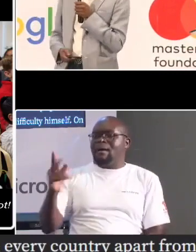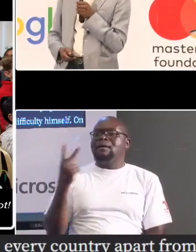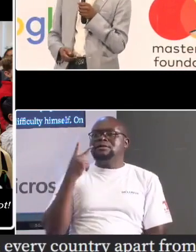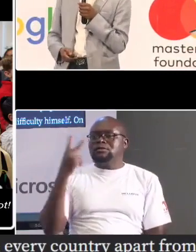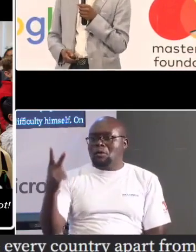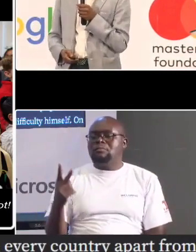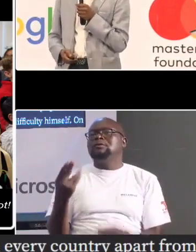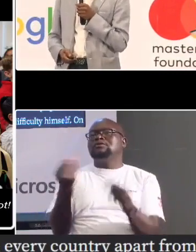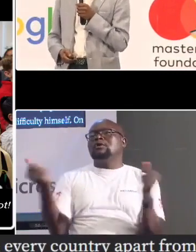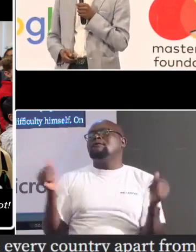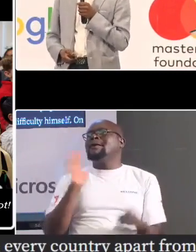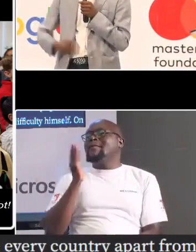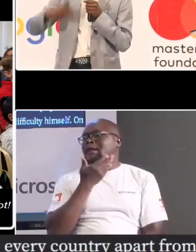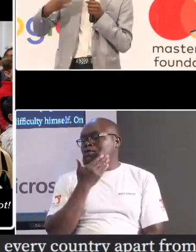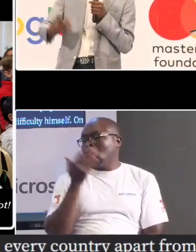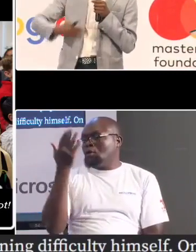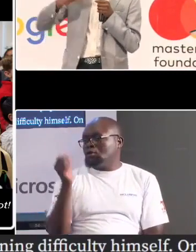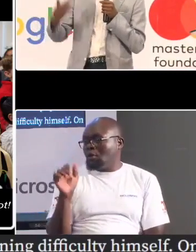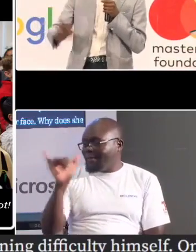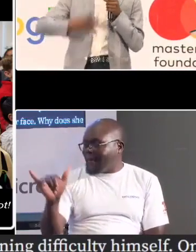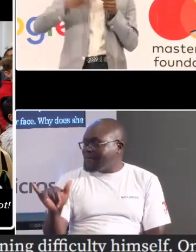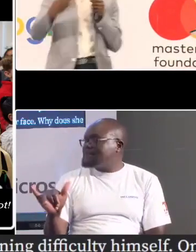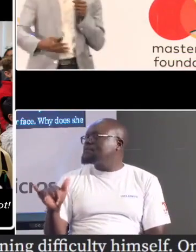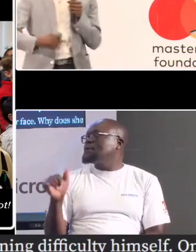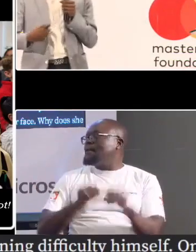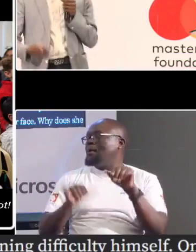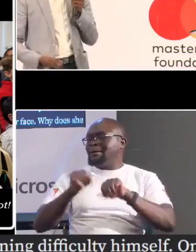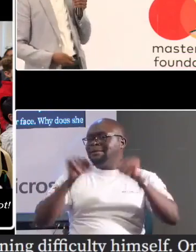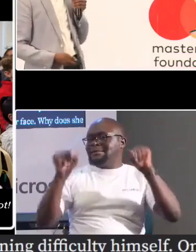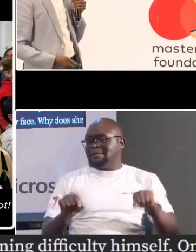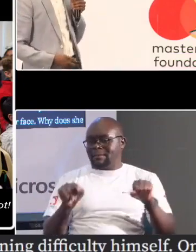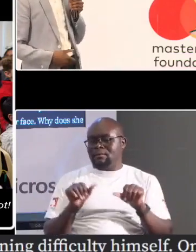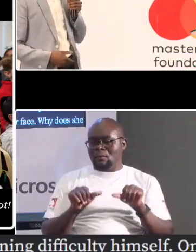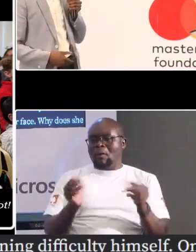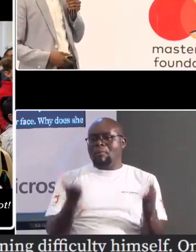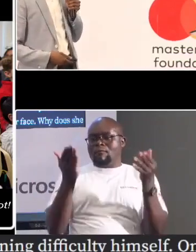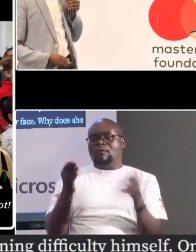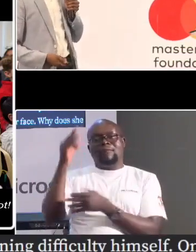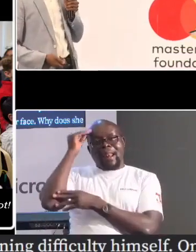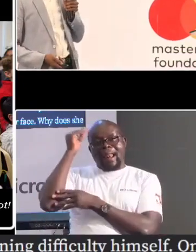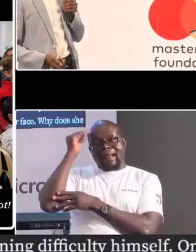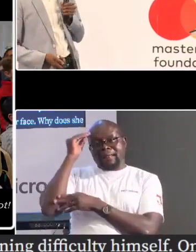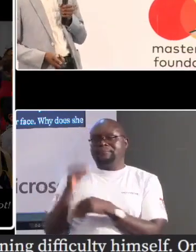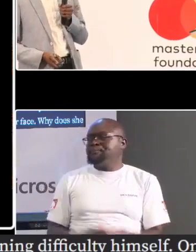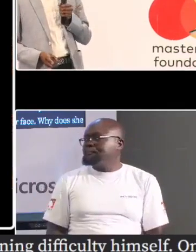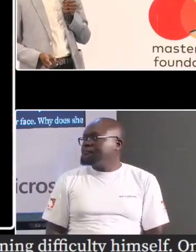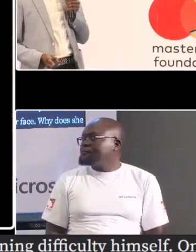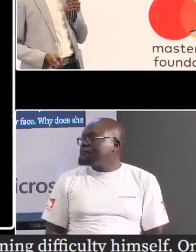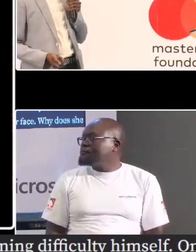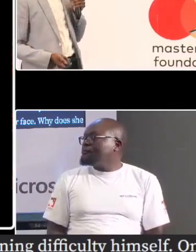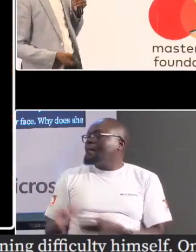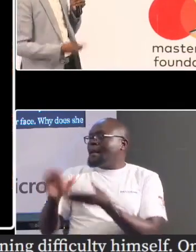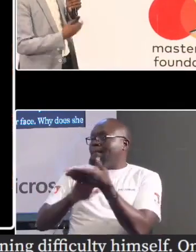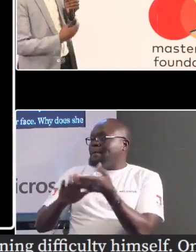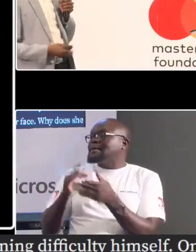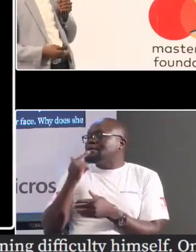an equation. So Kahoot is about systemic group learning. Johan